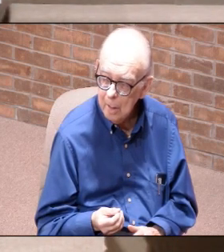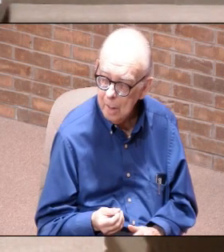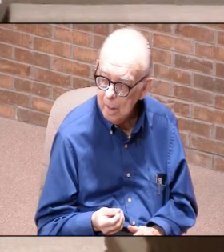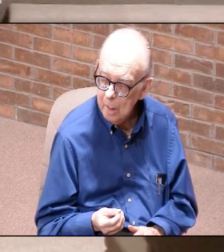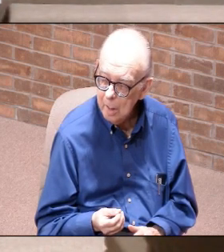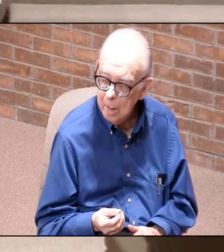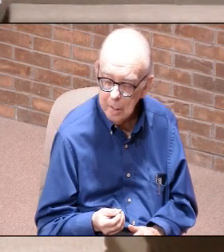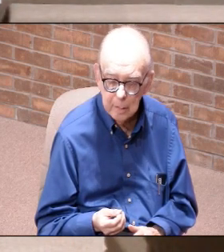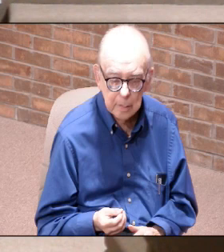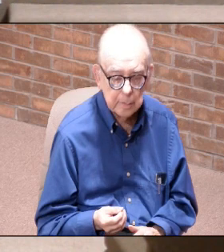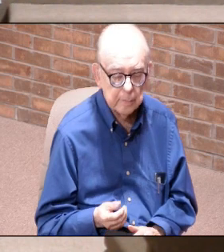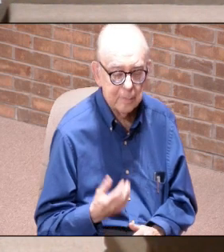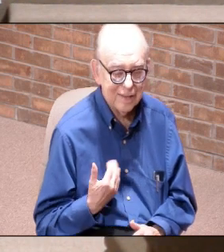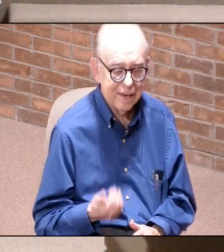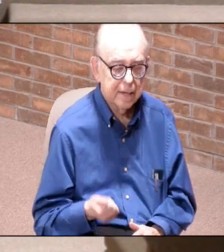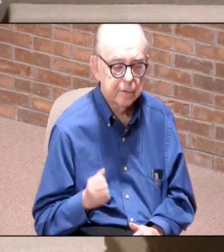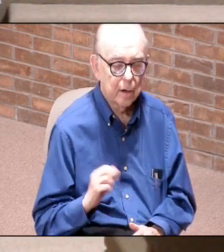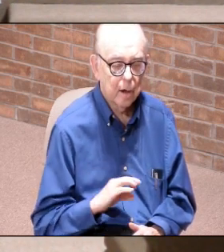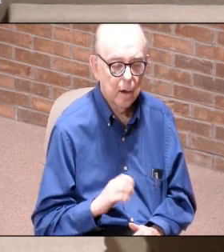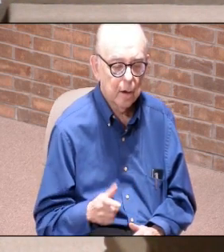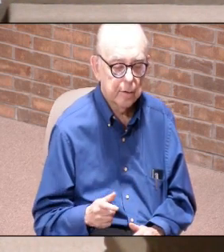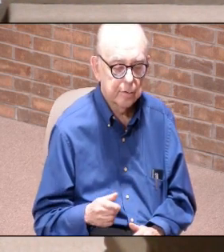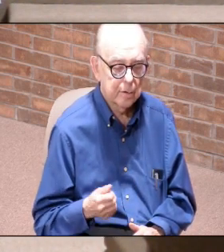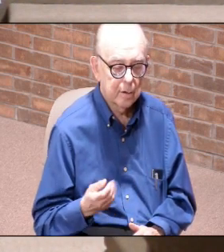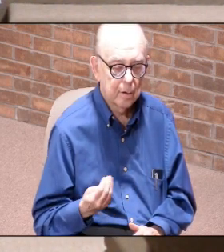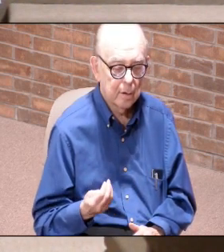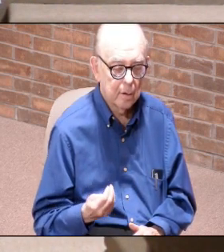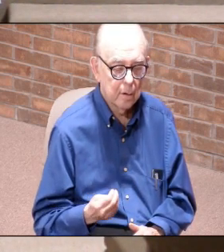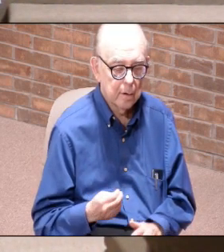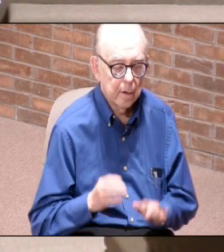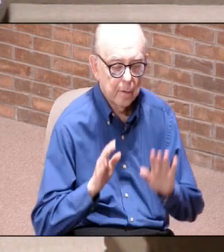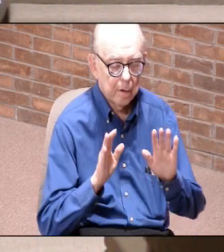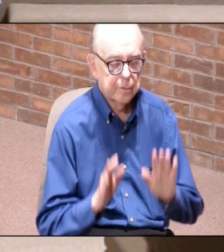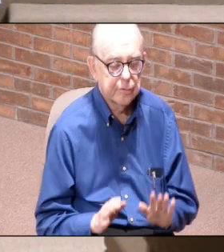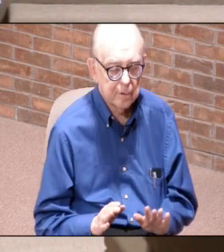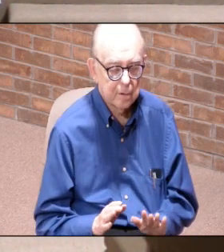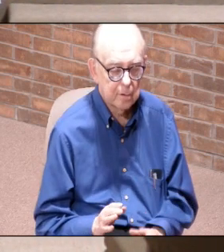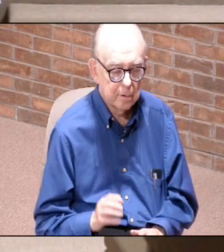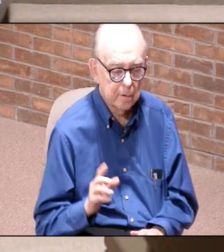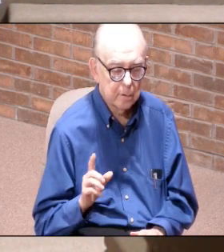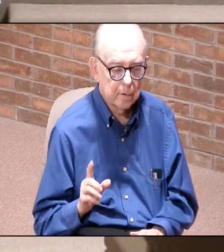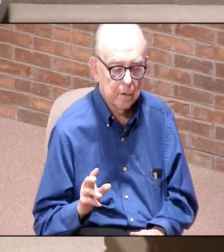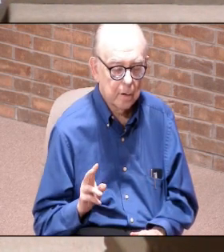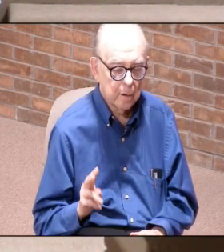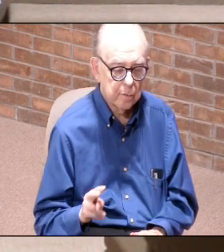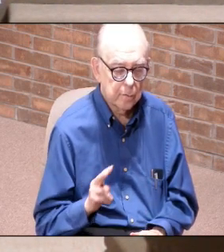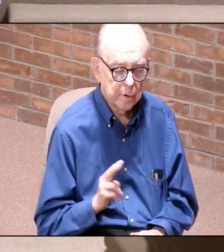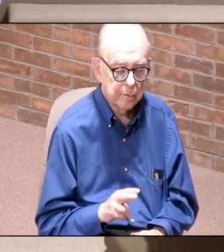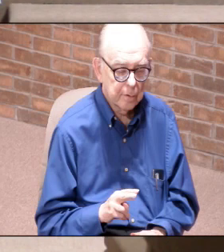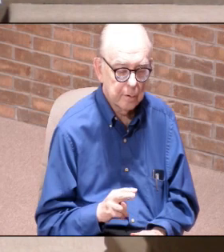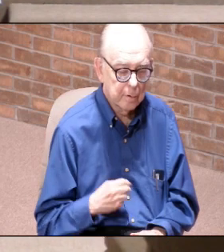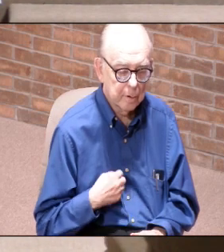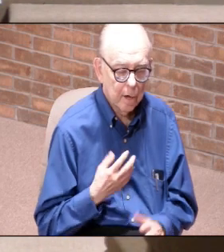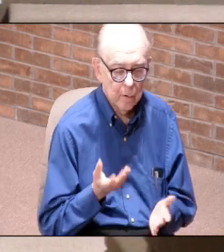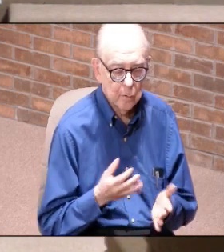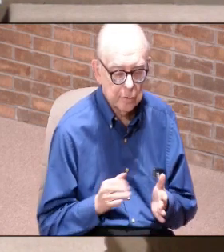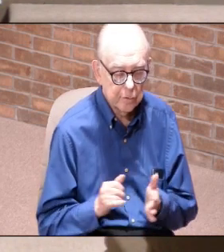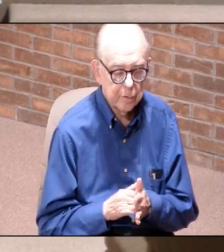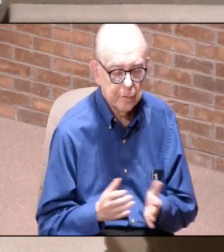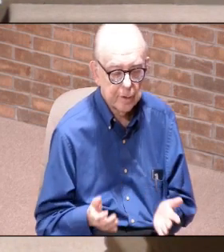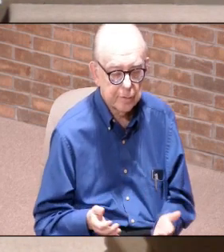What is today? August the 14th. On Sunday, August the 14th, 2022, here's what I wanted you to